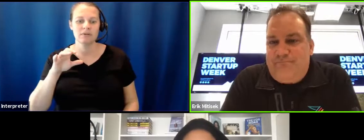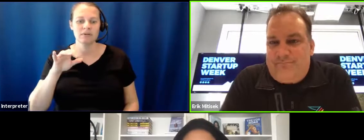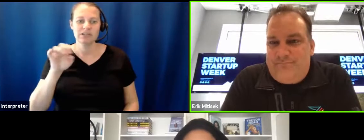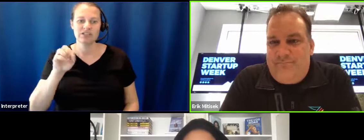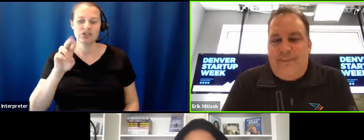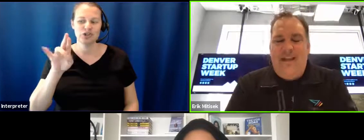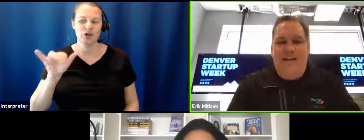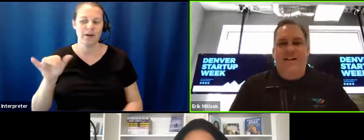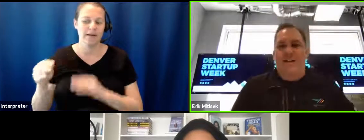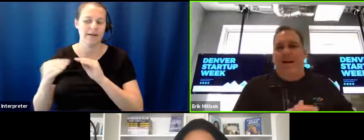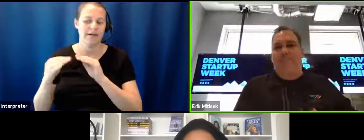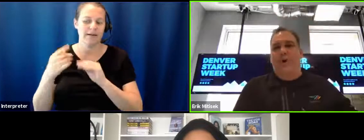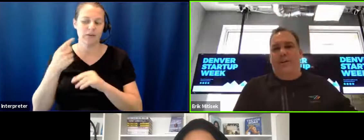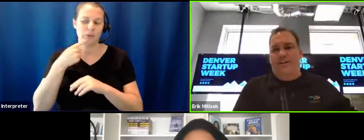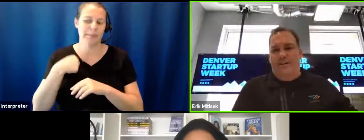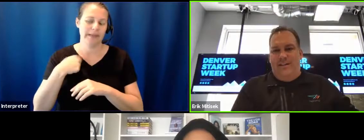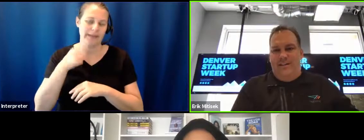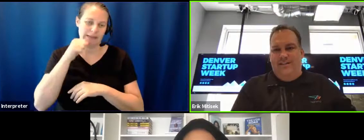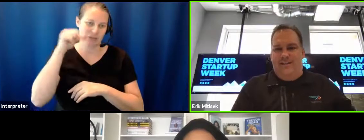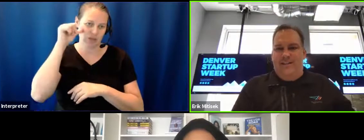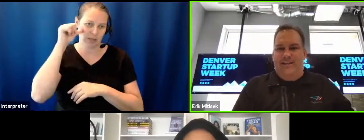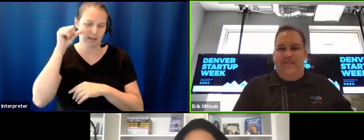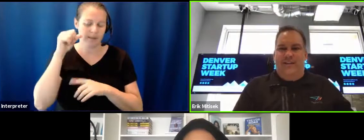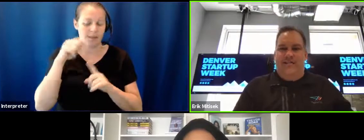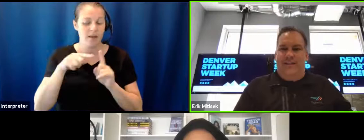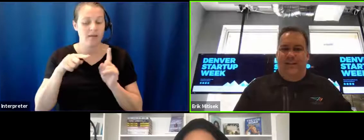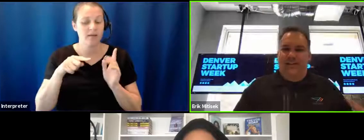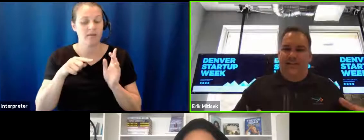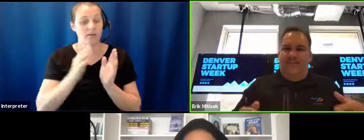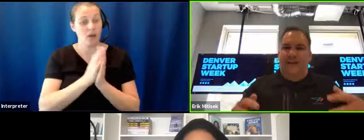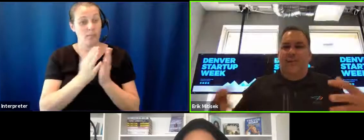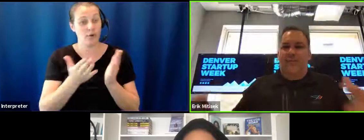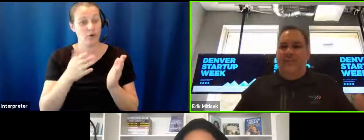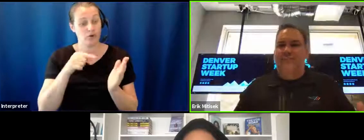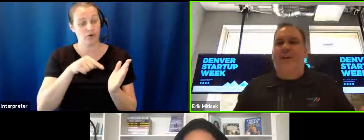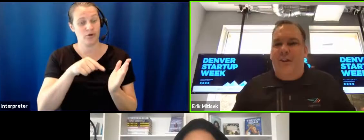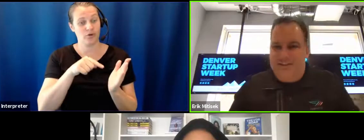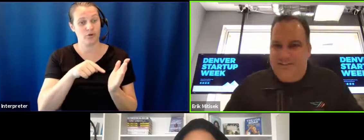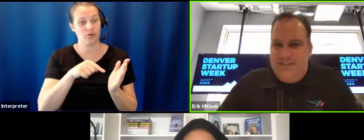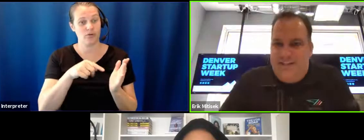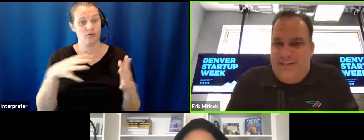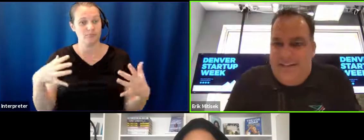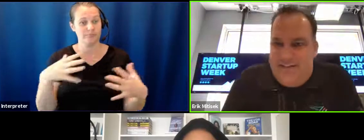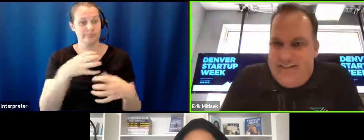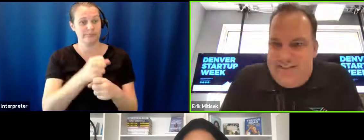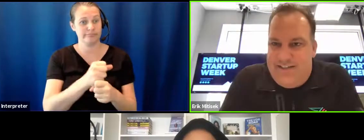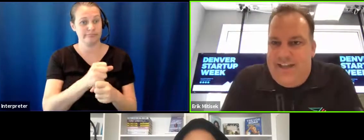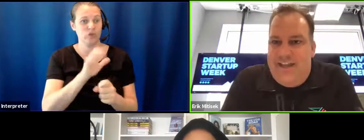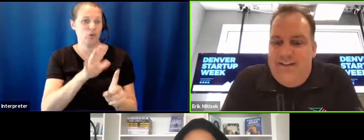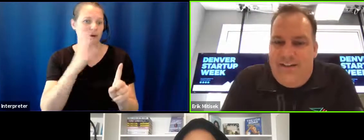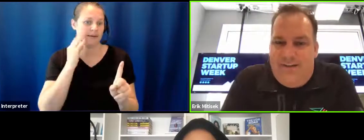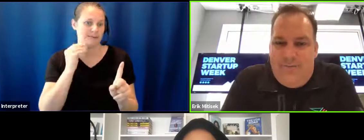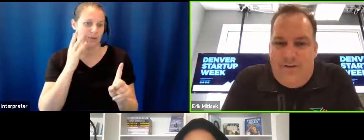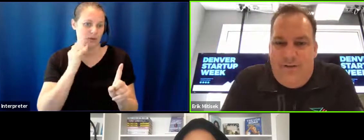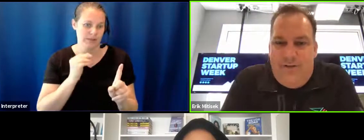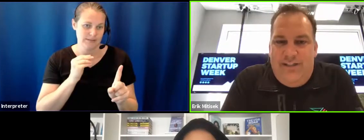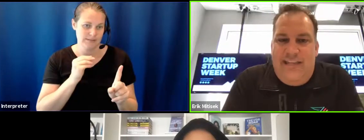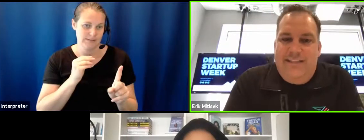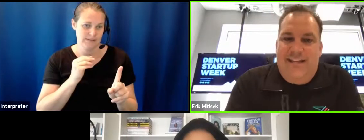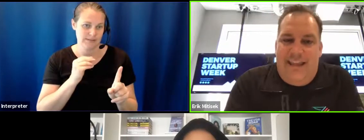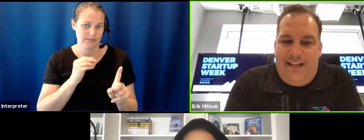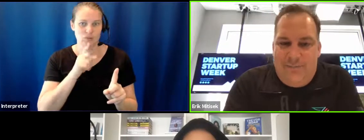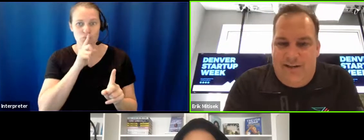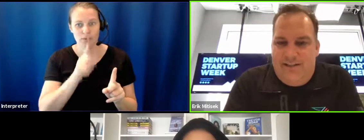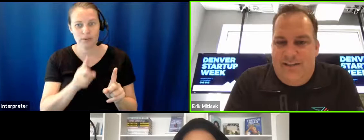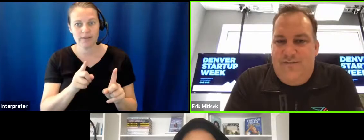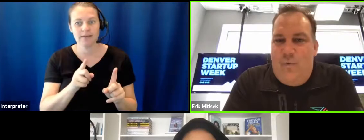said a book is effectively, you know, a summary of an experience. You know, it's and you know, really take